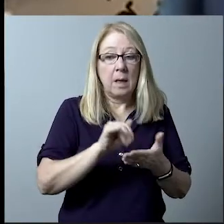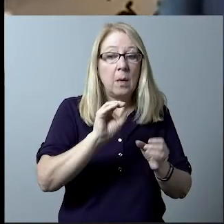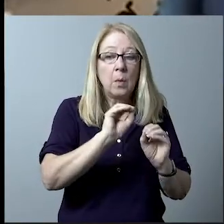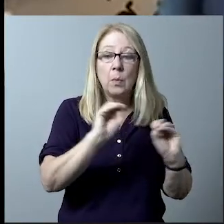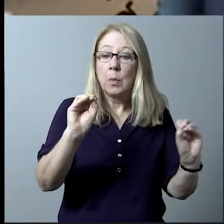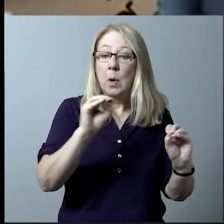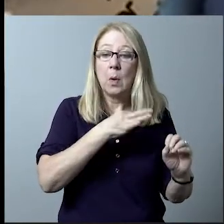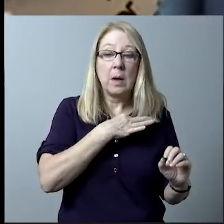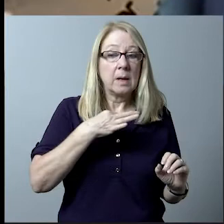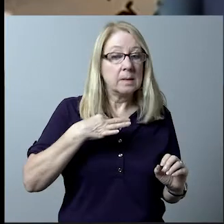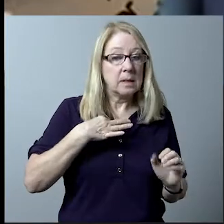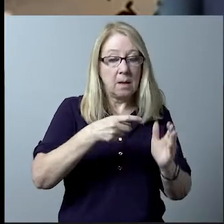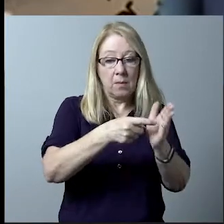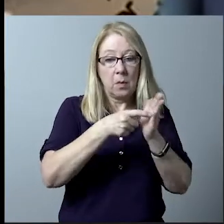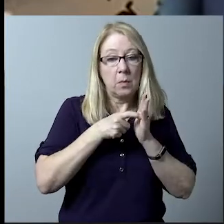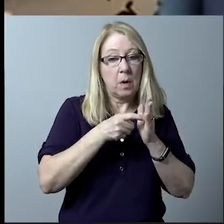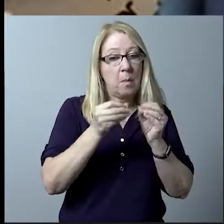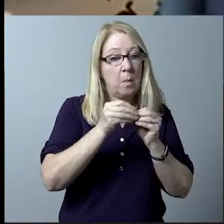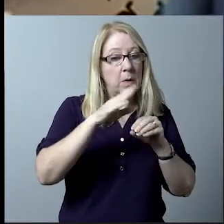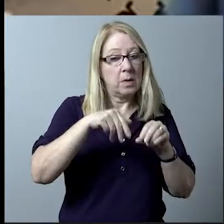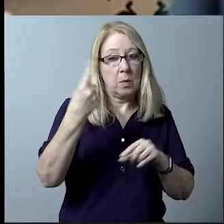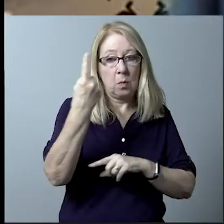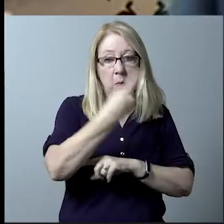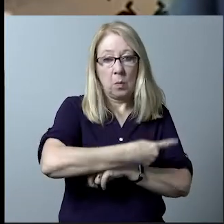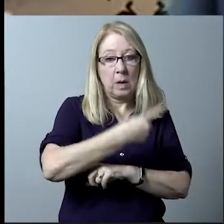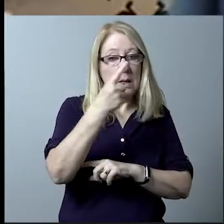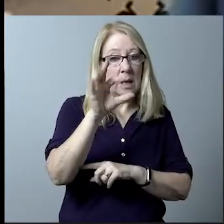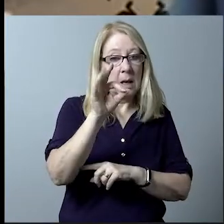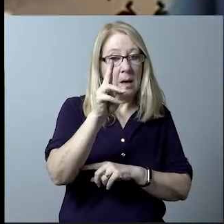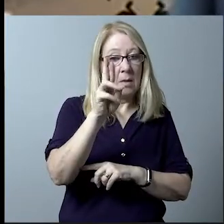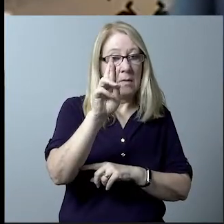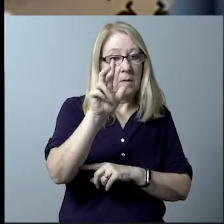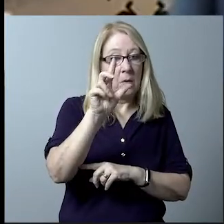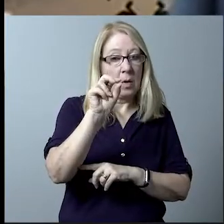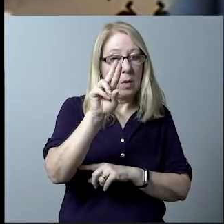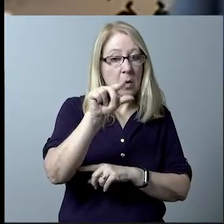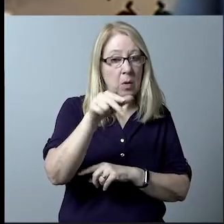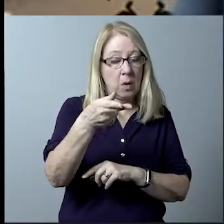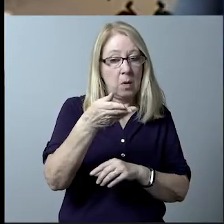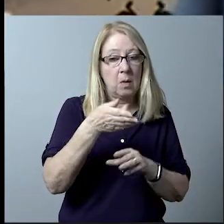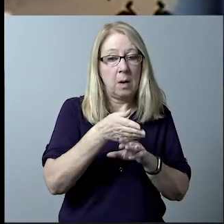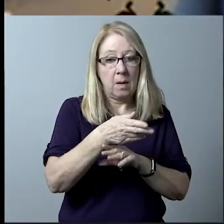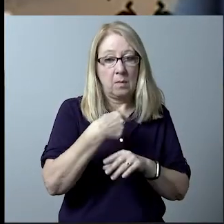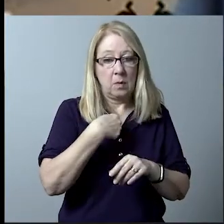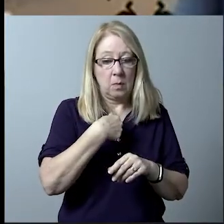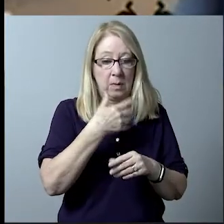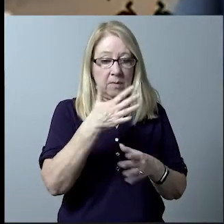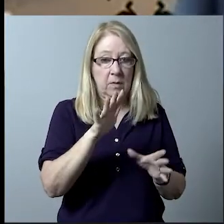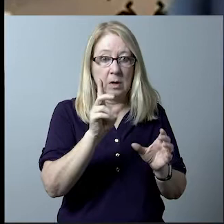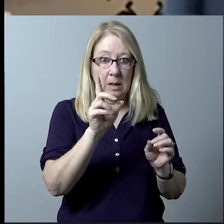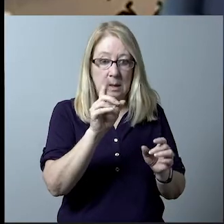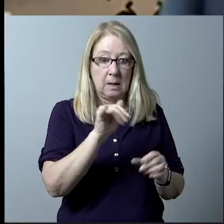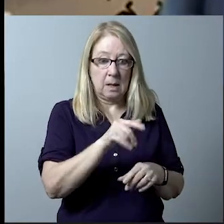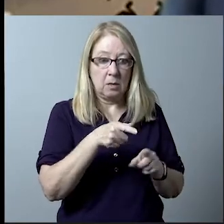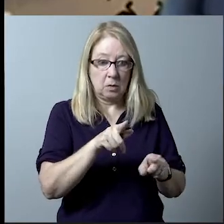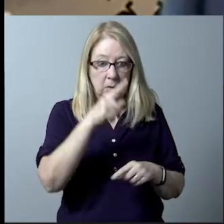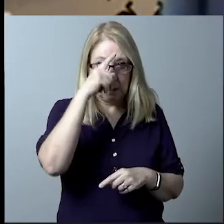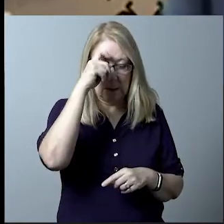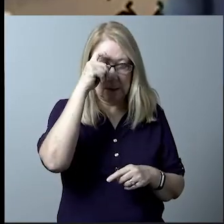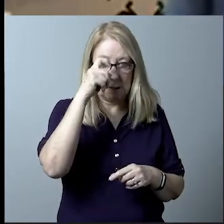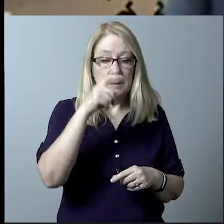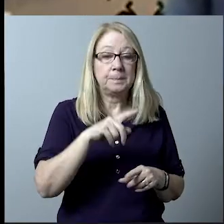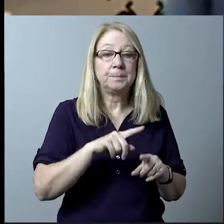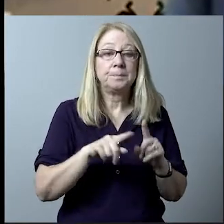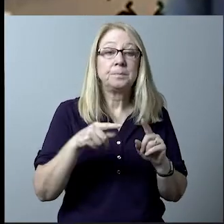you know that no staff member is at more than 1 day per month furlough after we adjusted the affected staff members in the